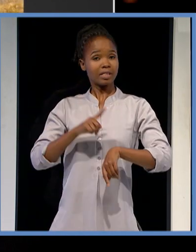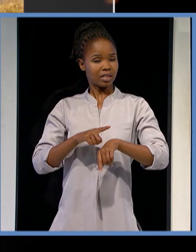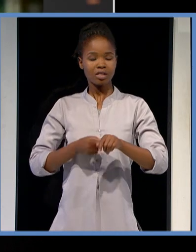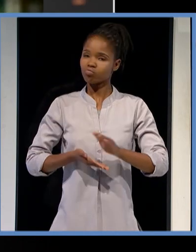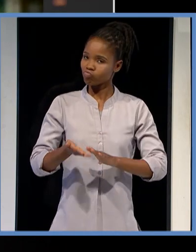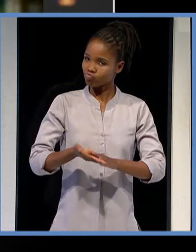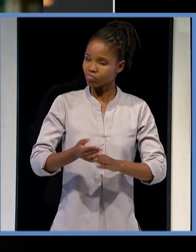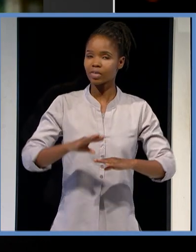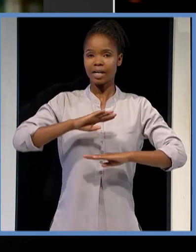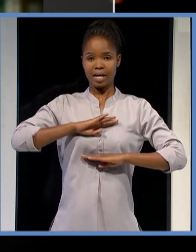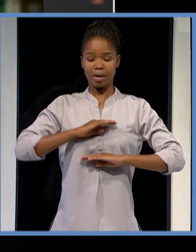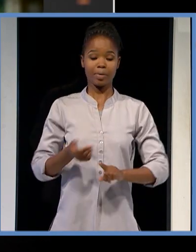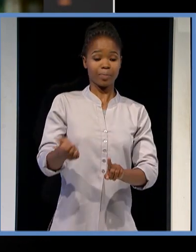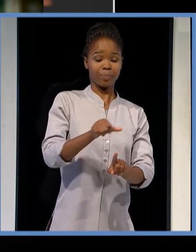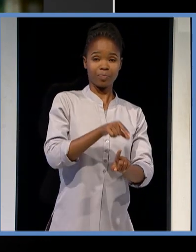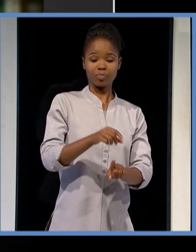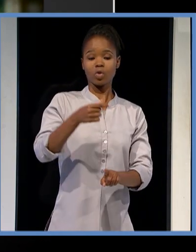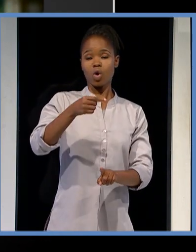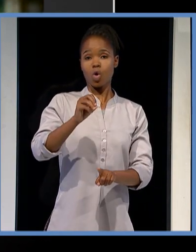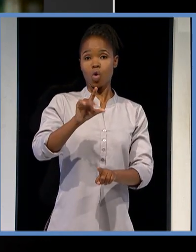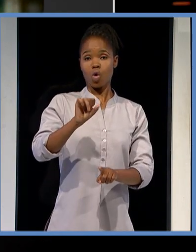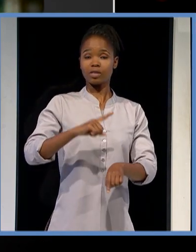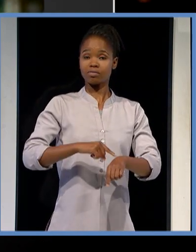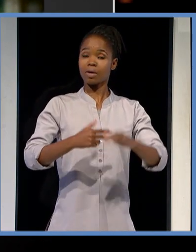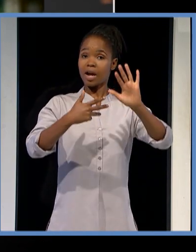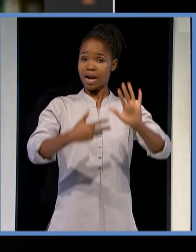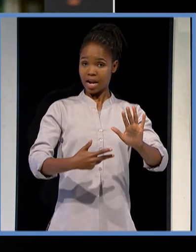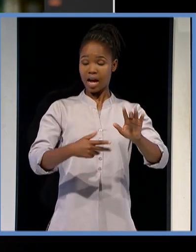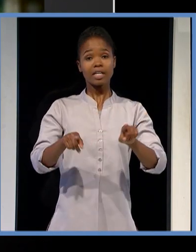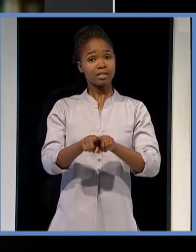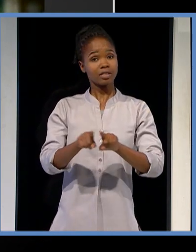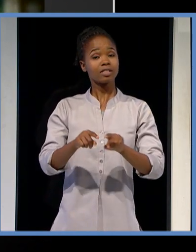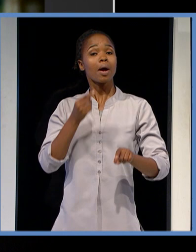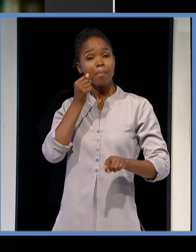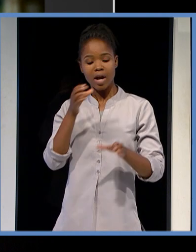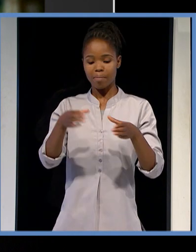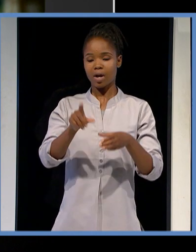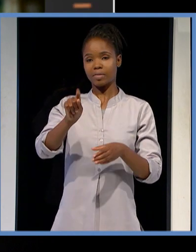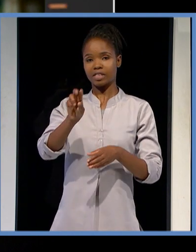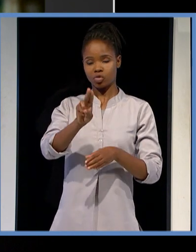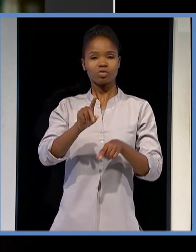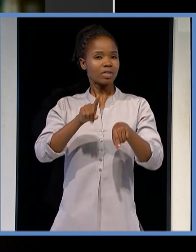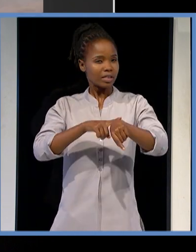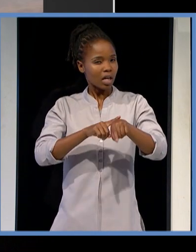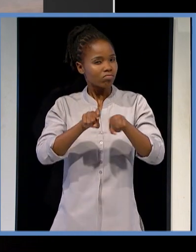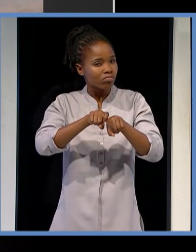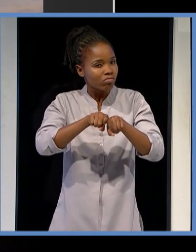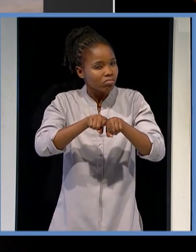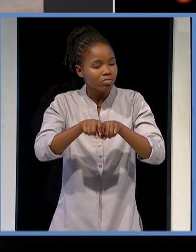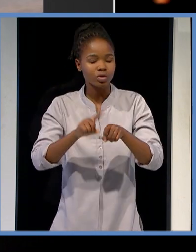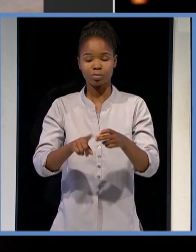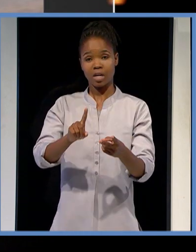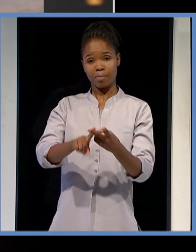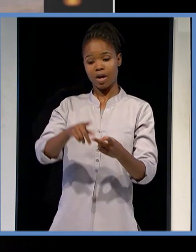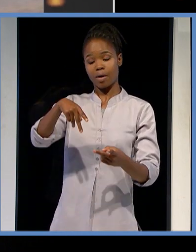trial. Goldie Fuchs ended 9th, but in the world ranking points in the men's T2 time trial. Pilo